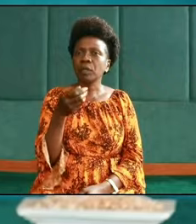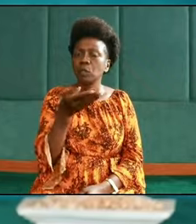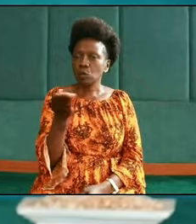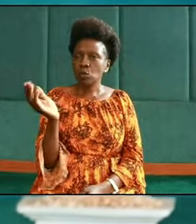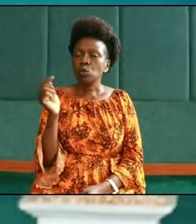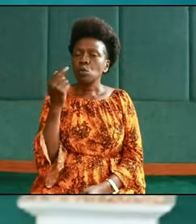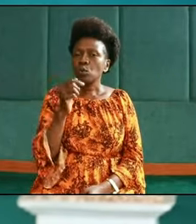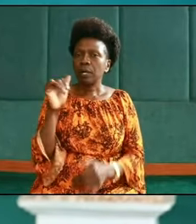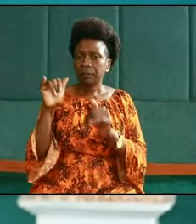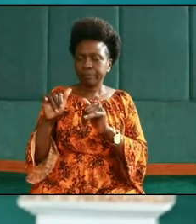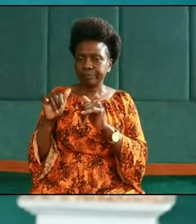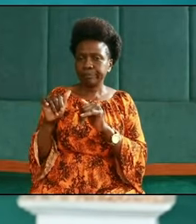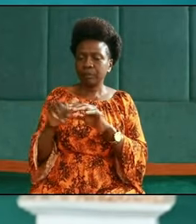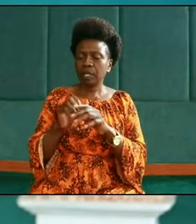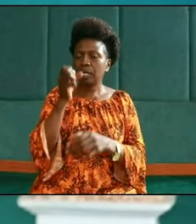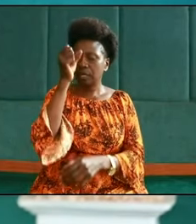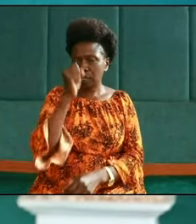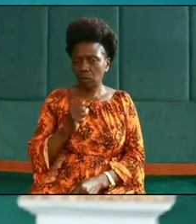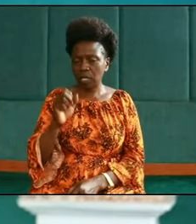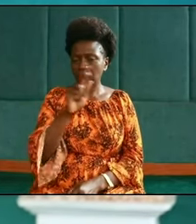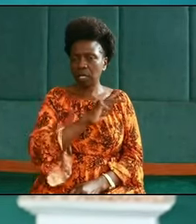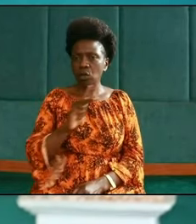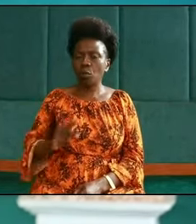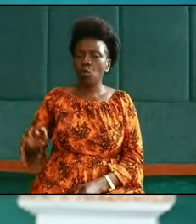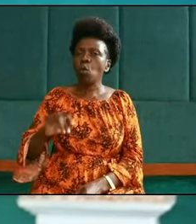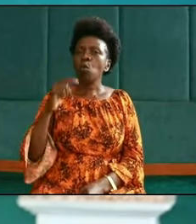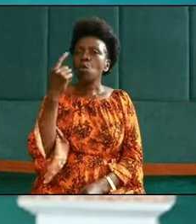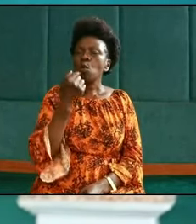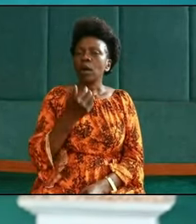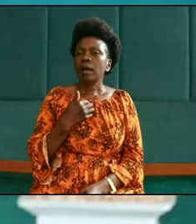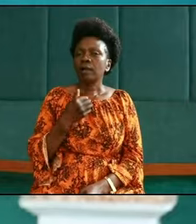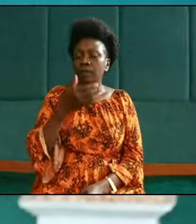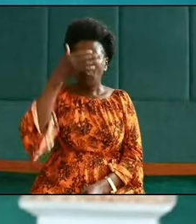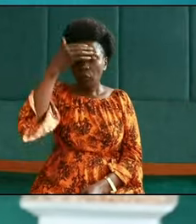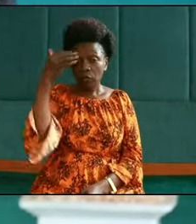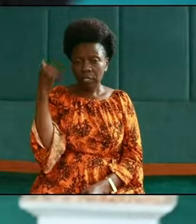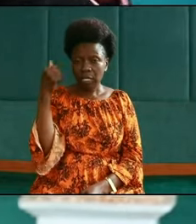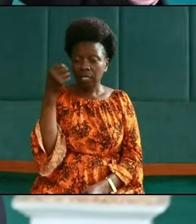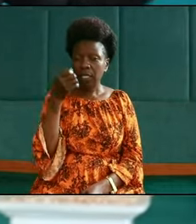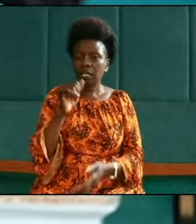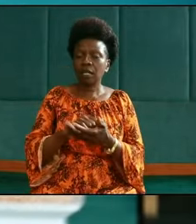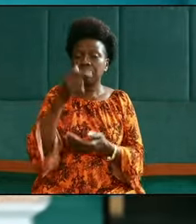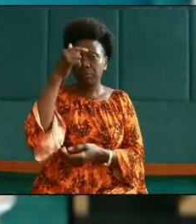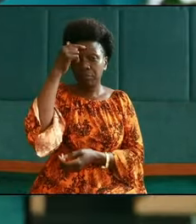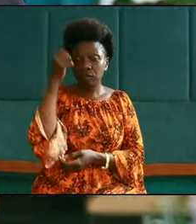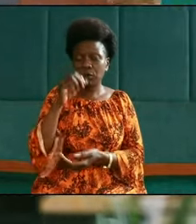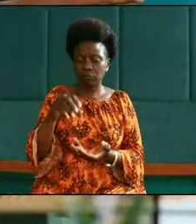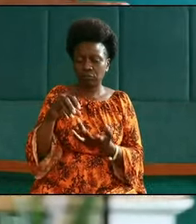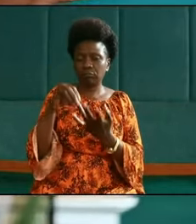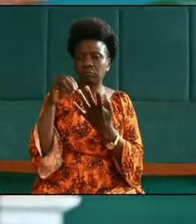Those who remain in the southern kingdom, who had forgotten that because of